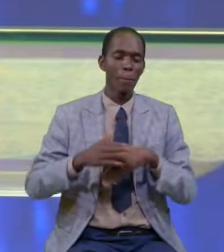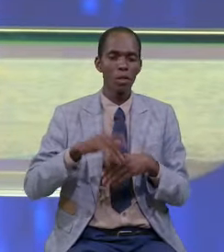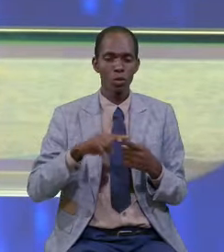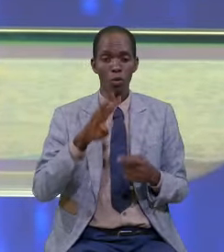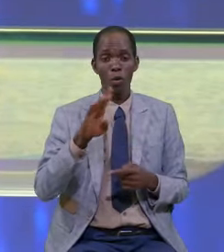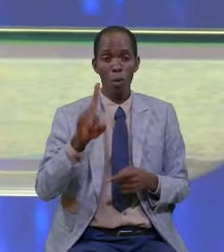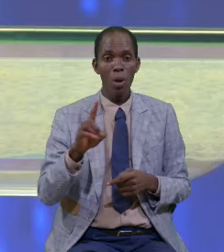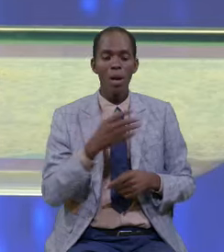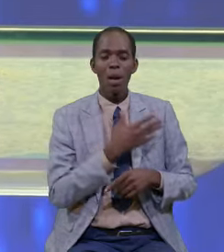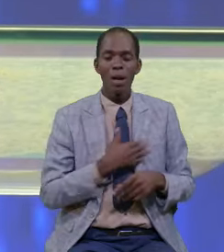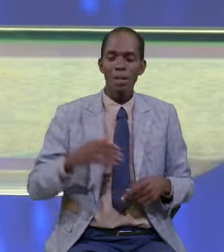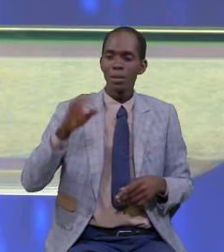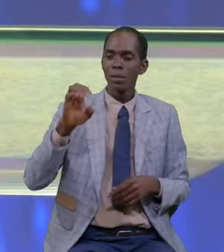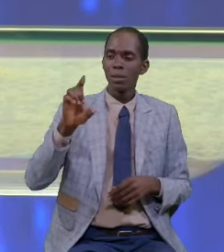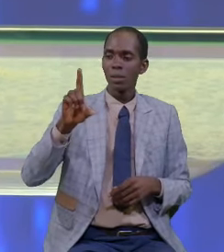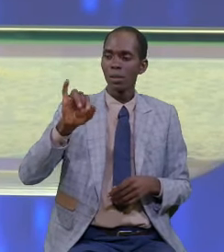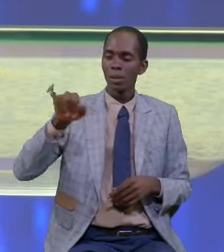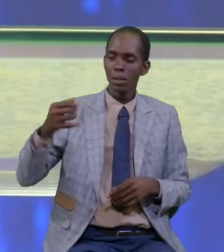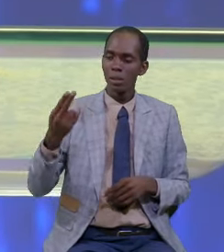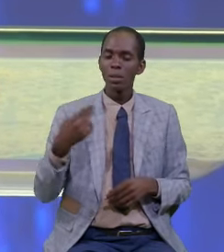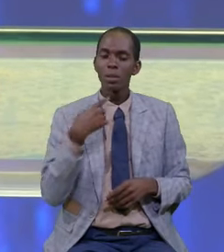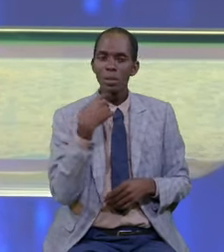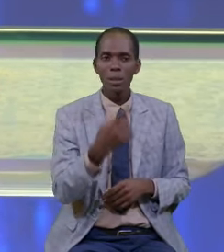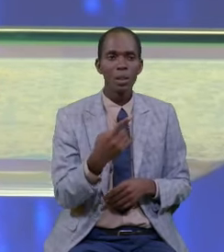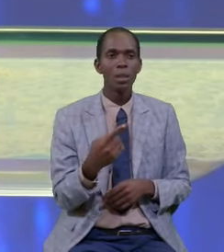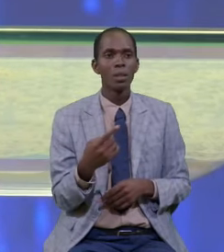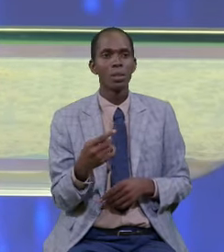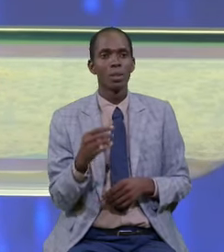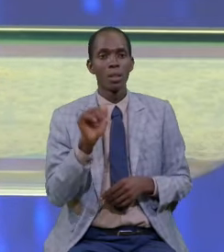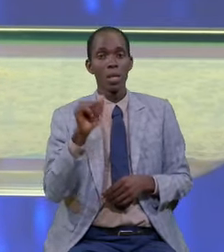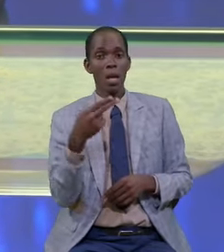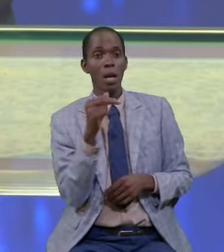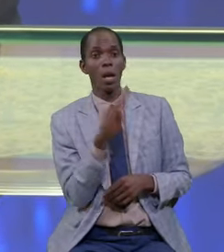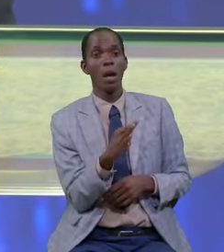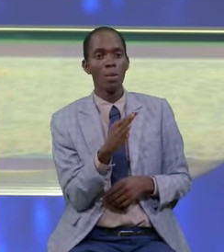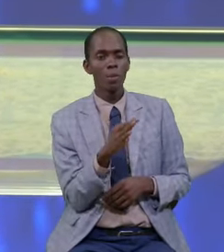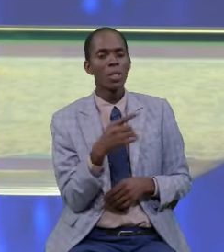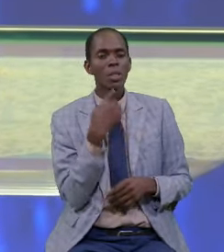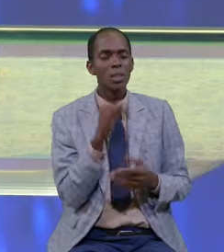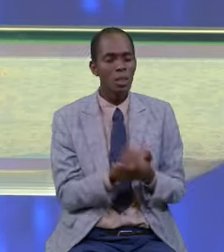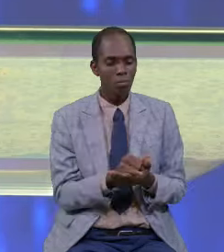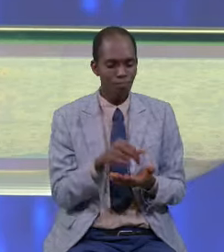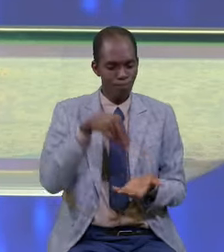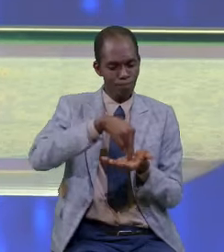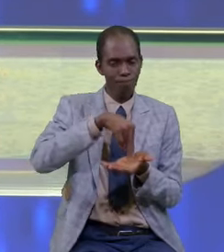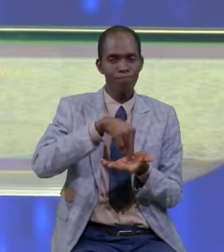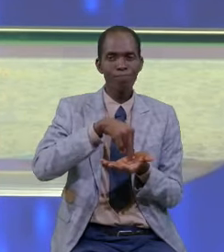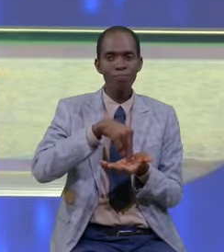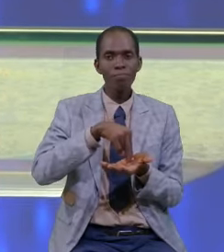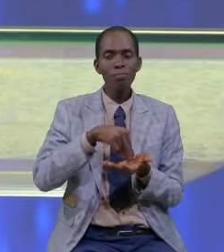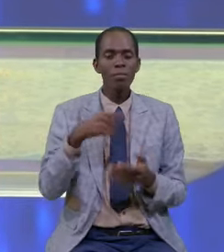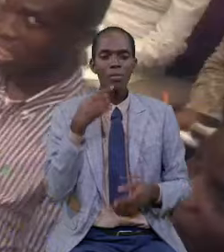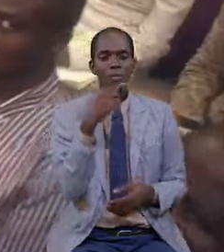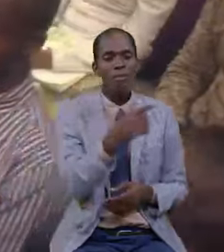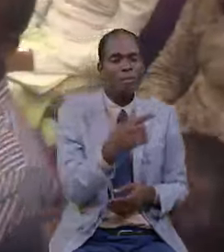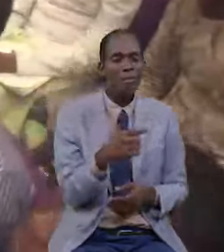Elijah said unto Elisha, get thee up, tell me. Get thee up, say